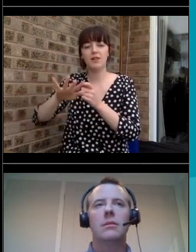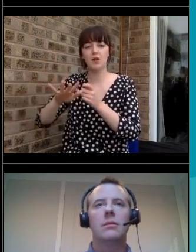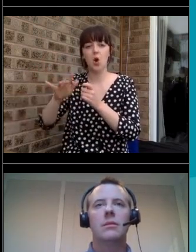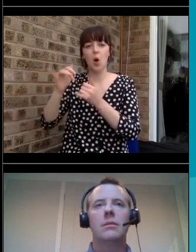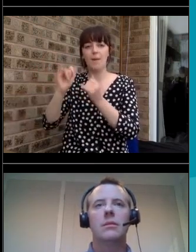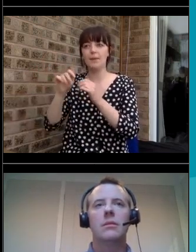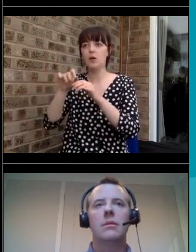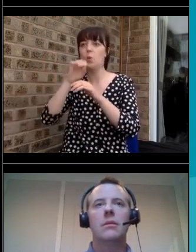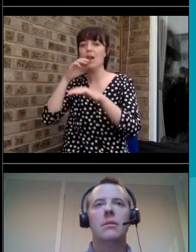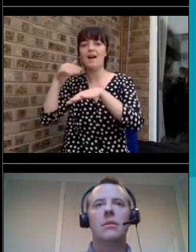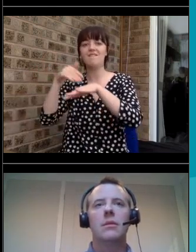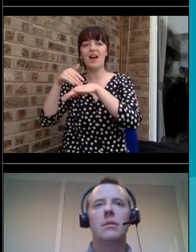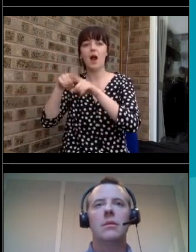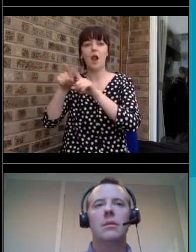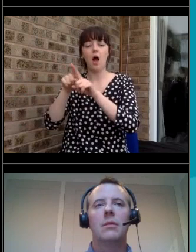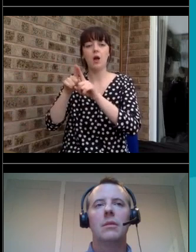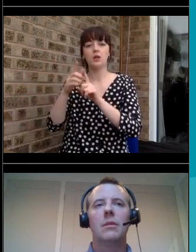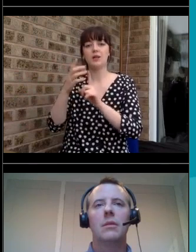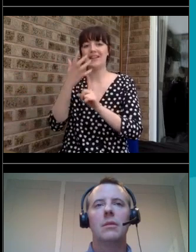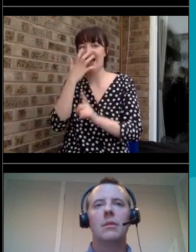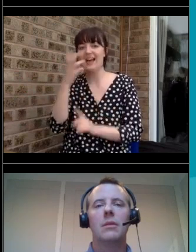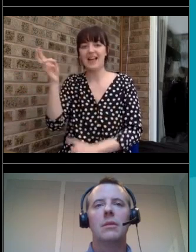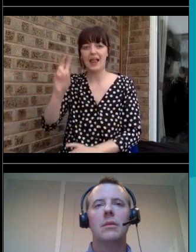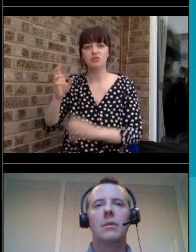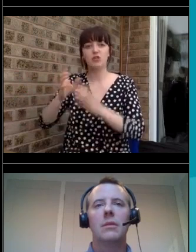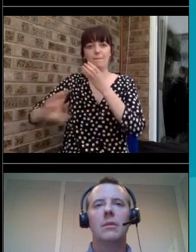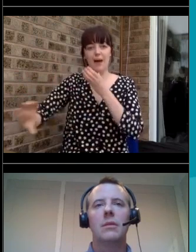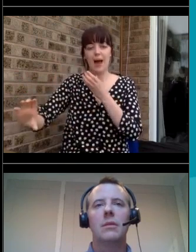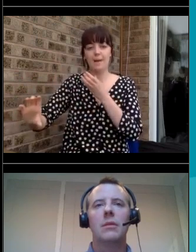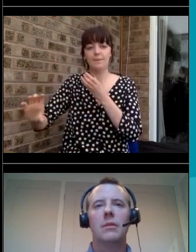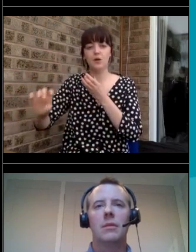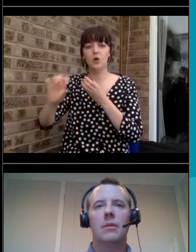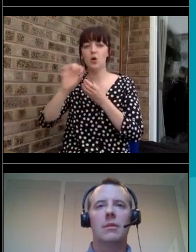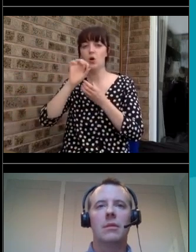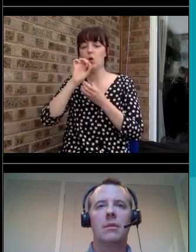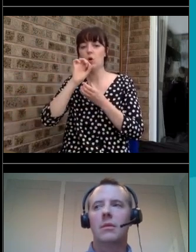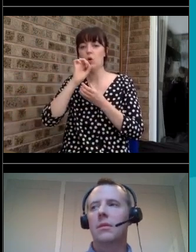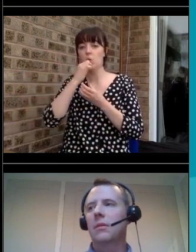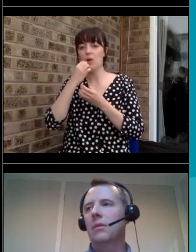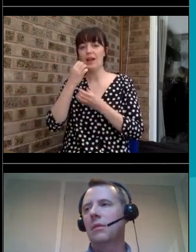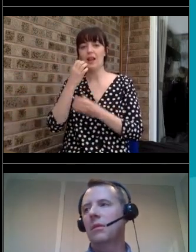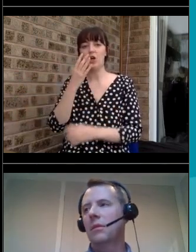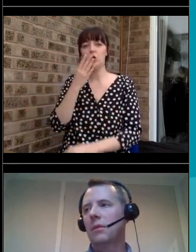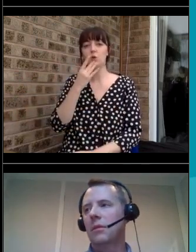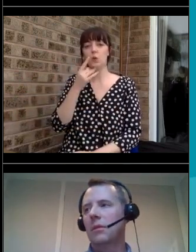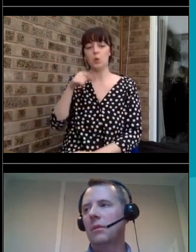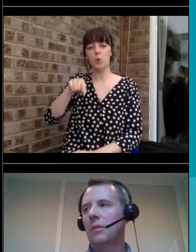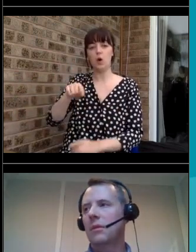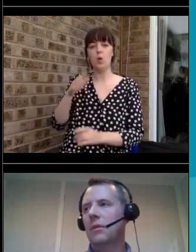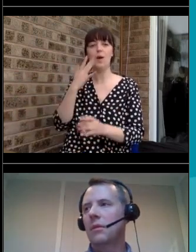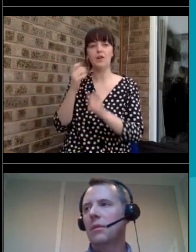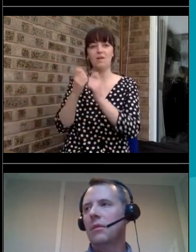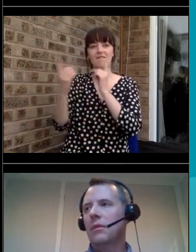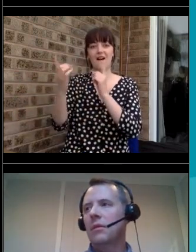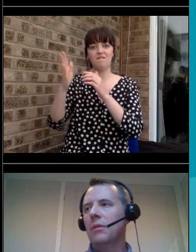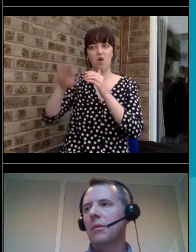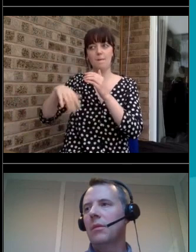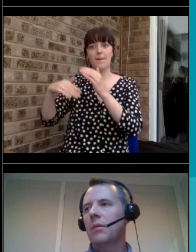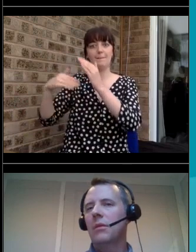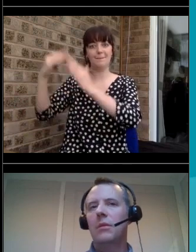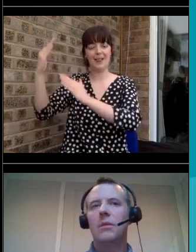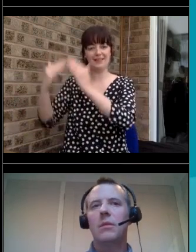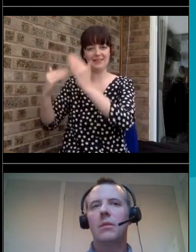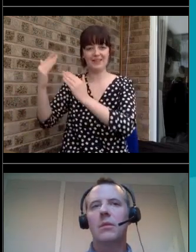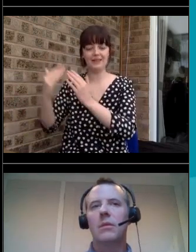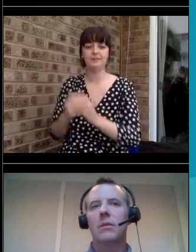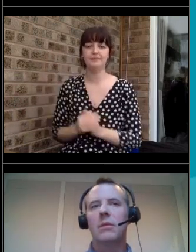or something like that. We usually put those, where we are close to infrastructure. But